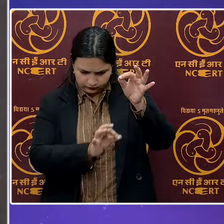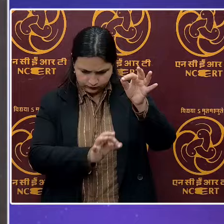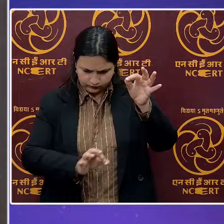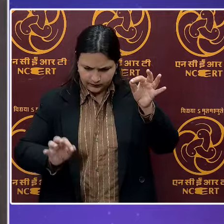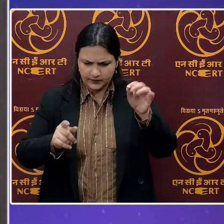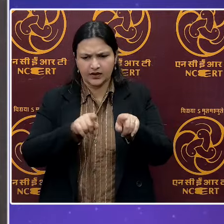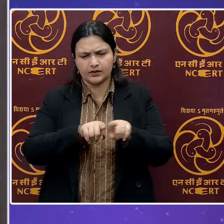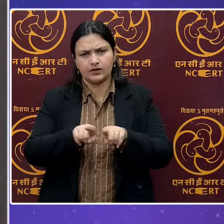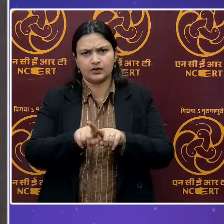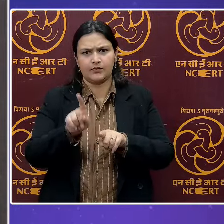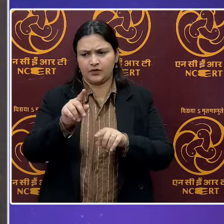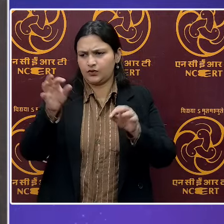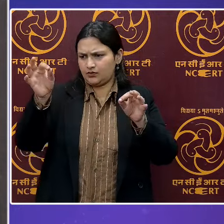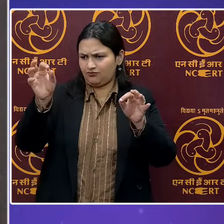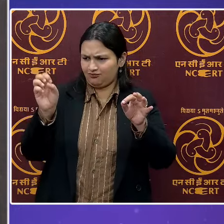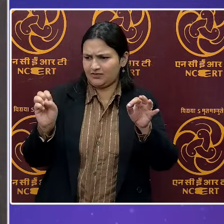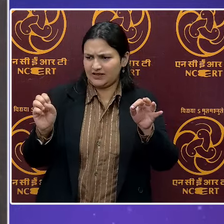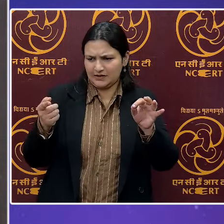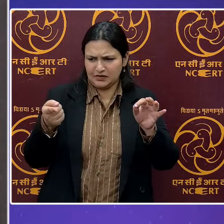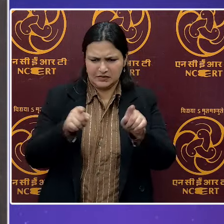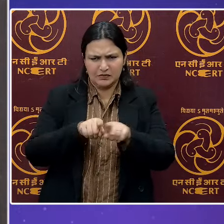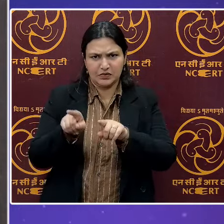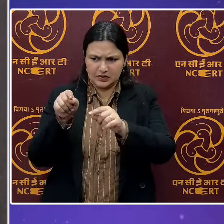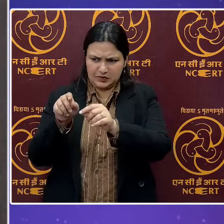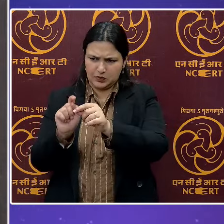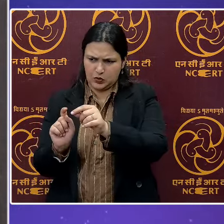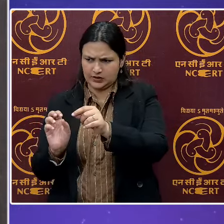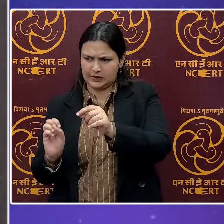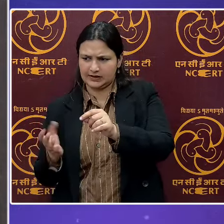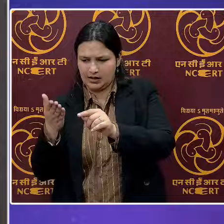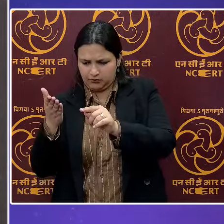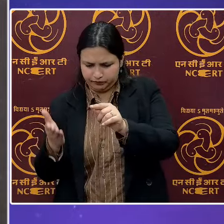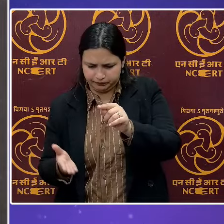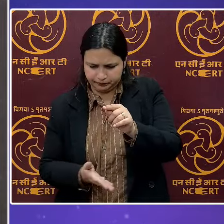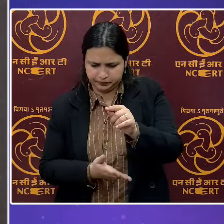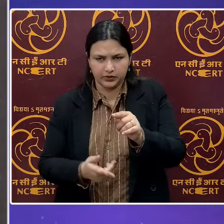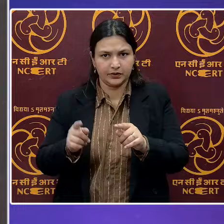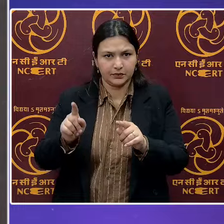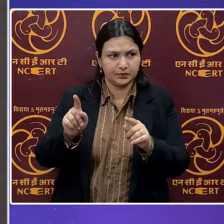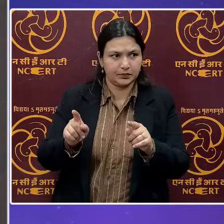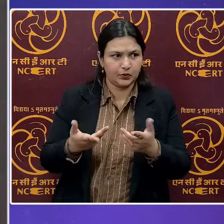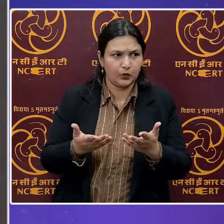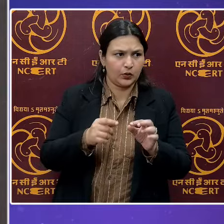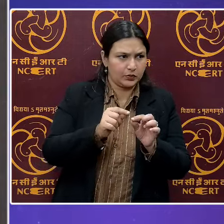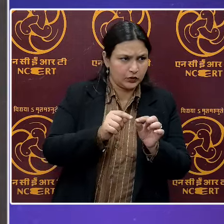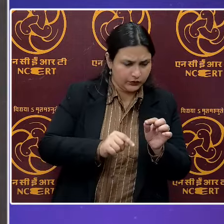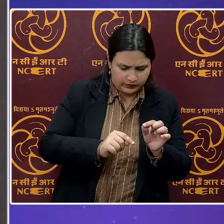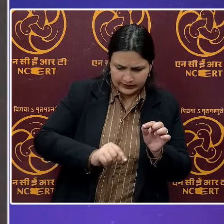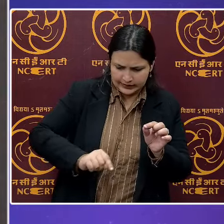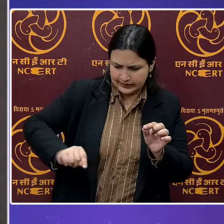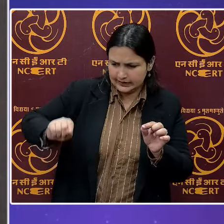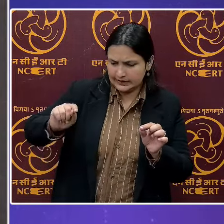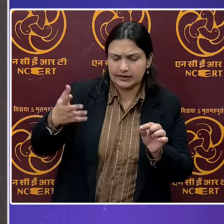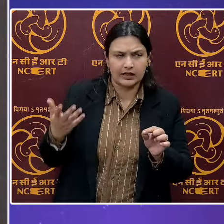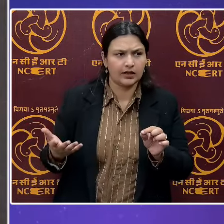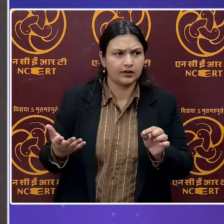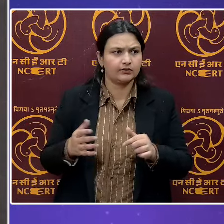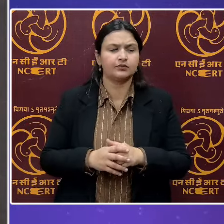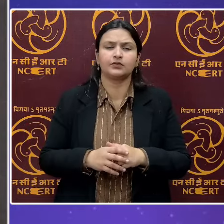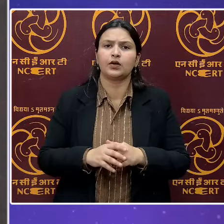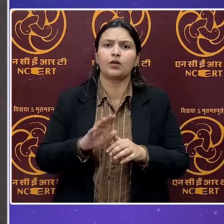starts oscillating from here. It starts at t is equal to 0. It moves this side, comes to this extreme